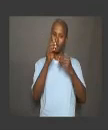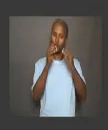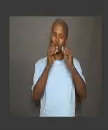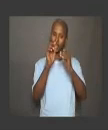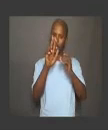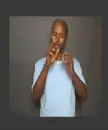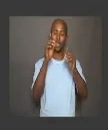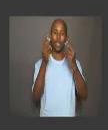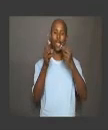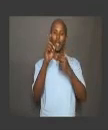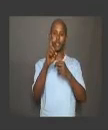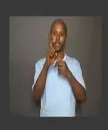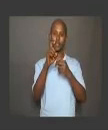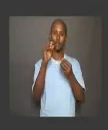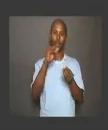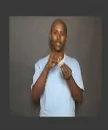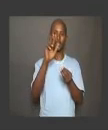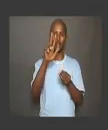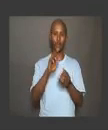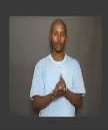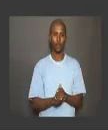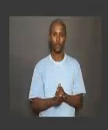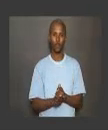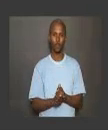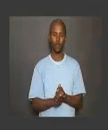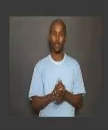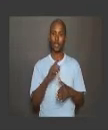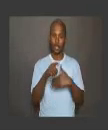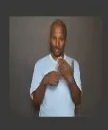3 times x plus 3.